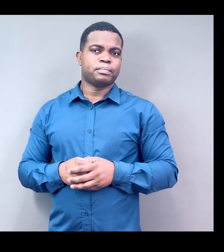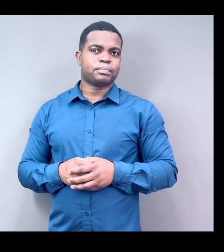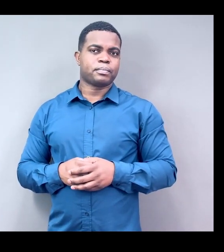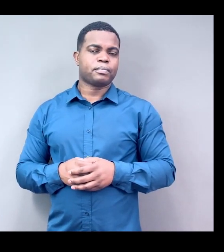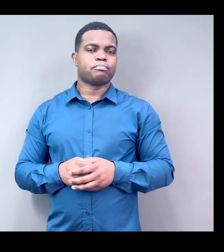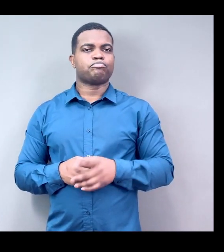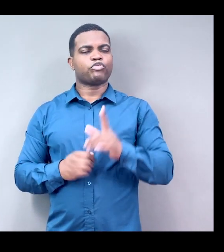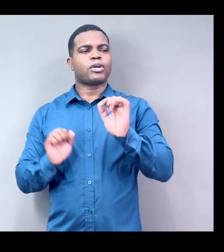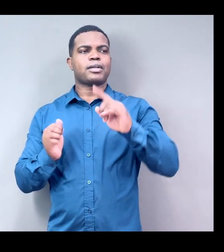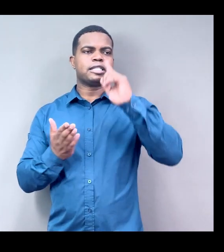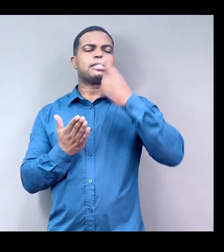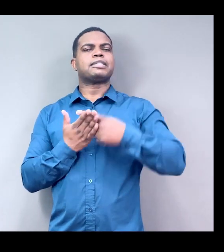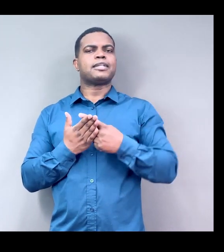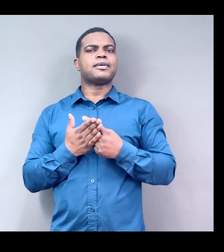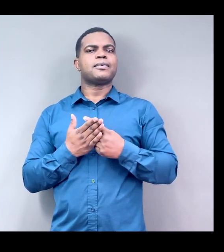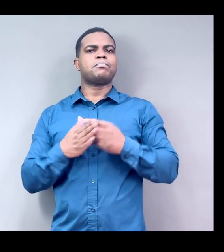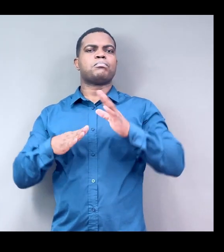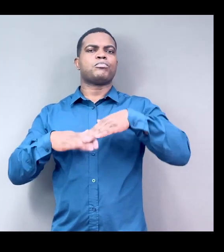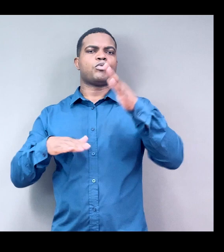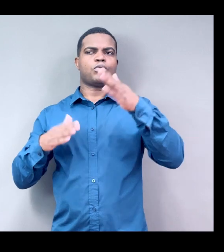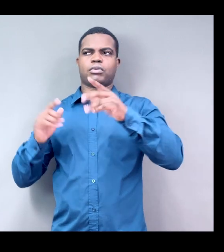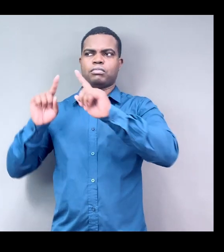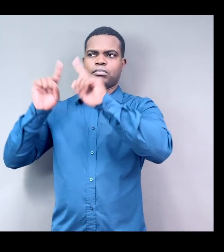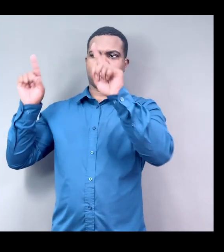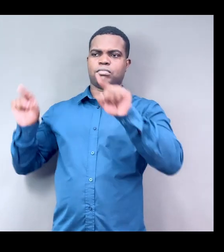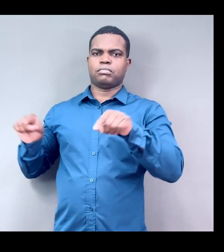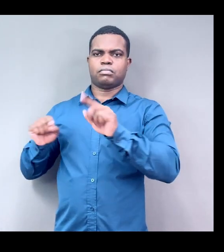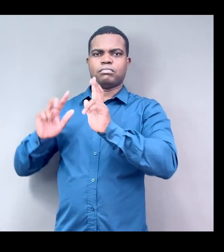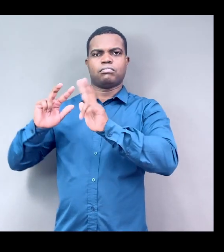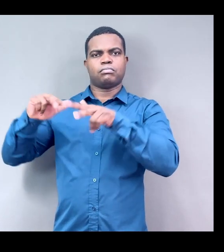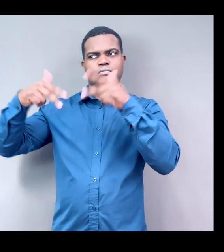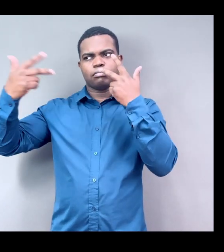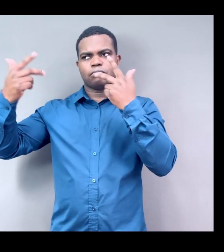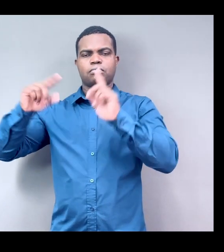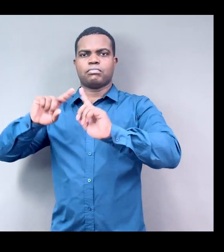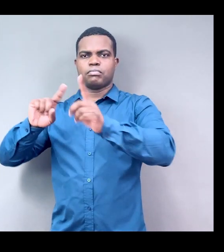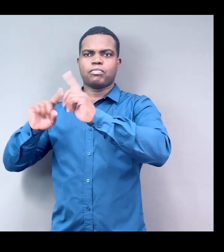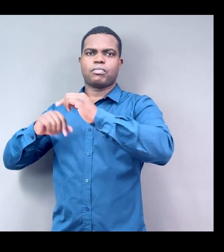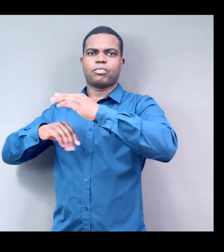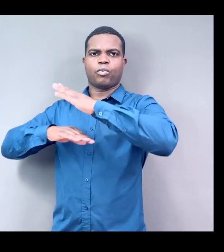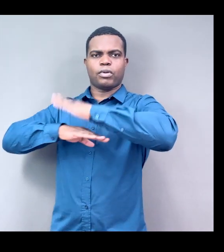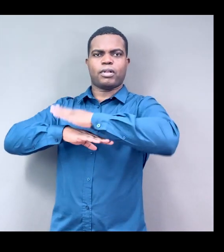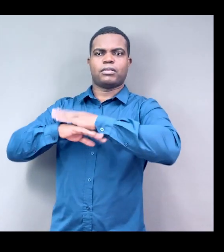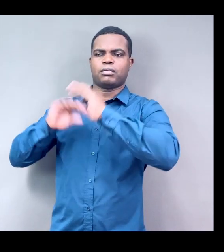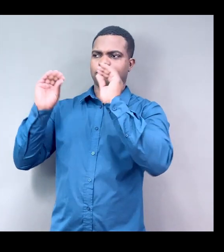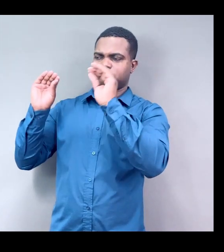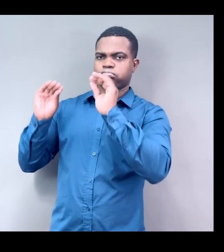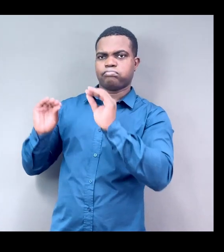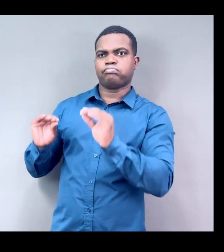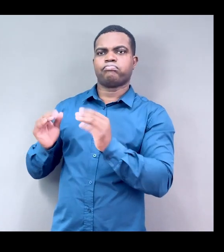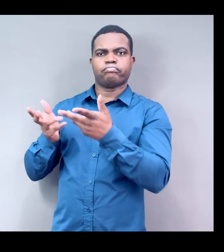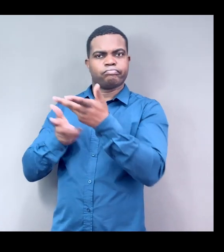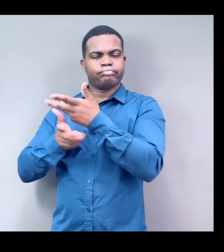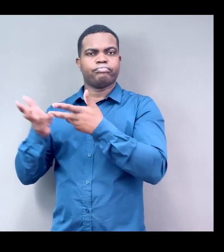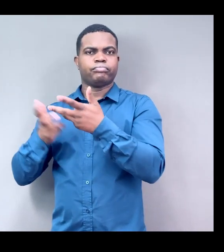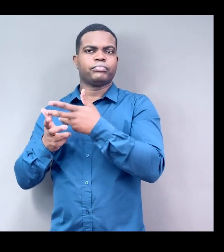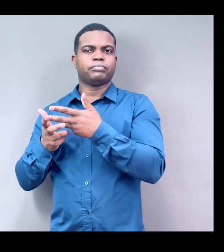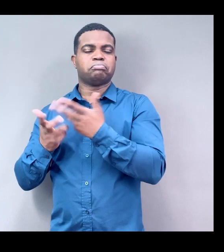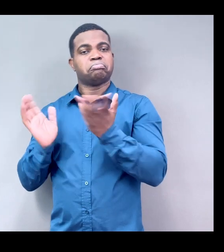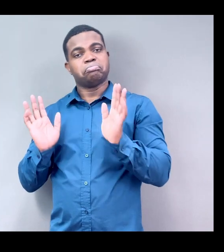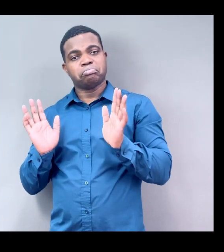resources much, you can decide to use online forums and